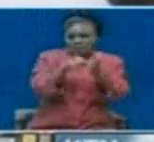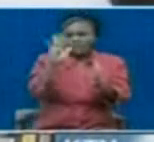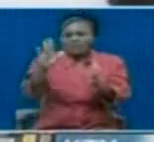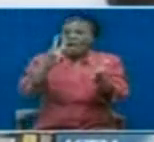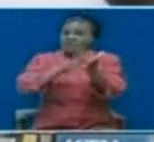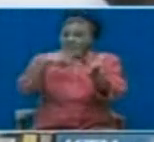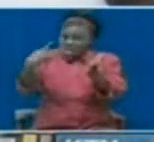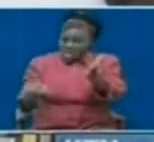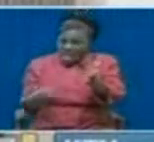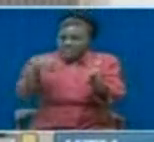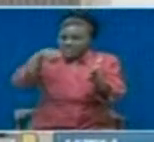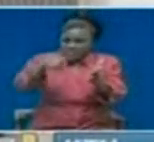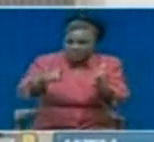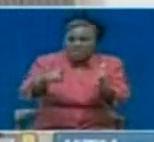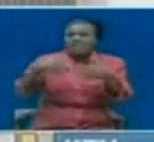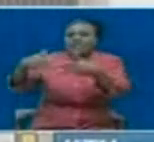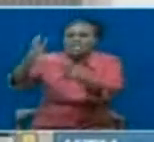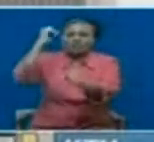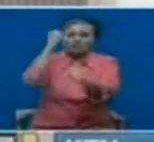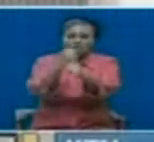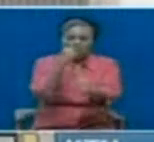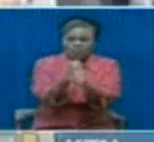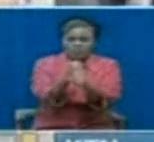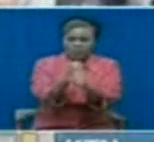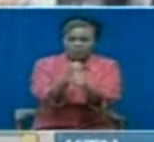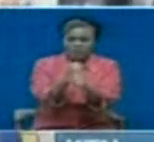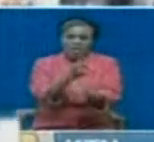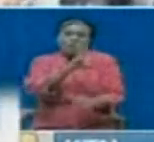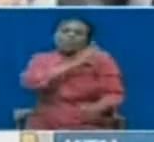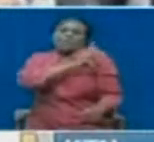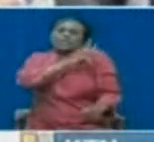failure to which they shall down their tools. Wilkinson Albo, KTN.